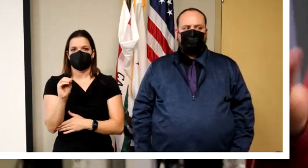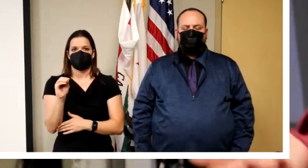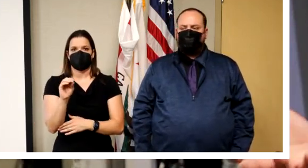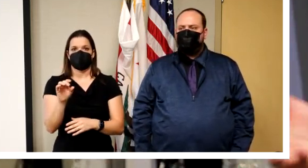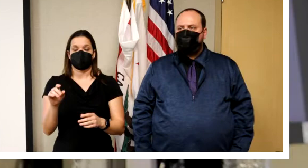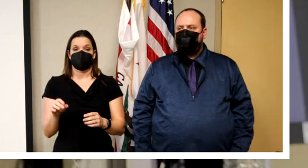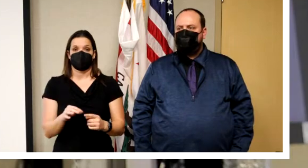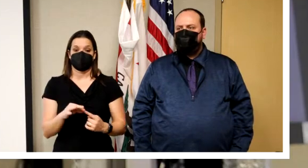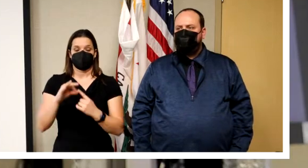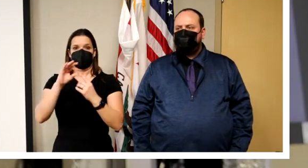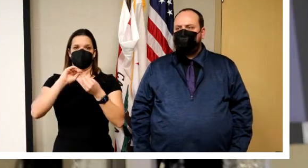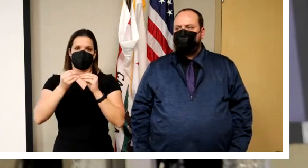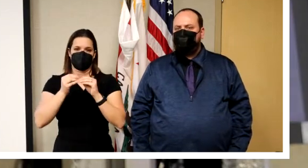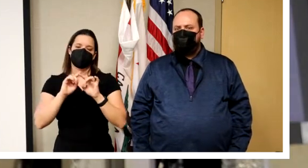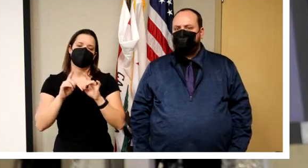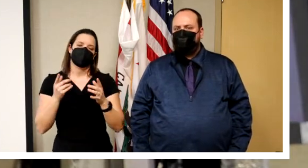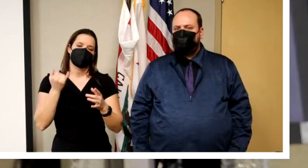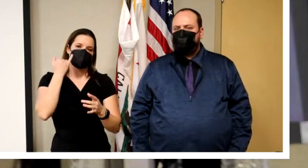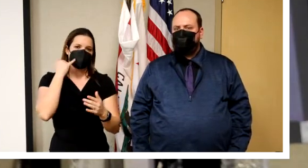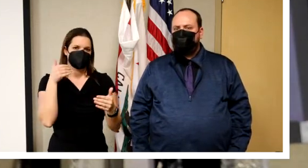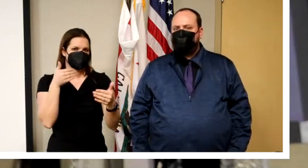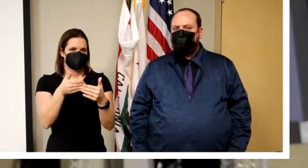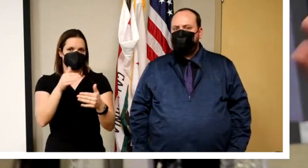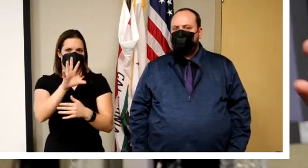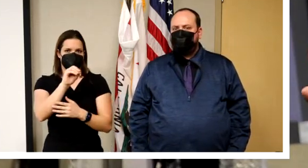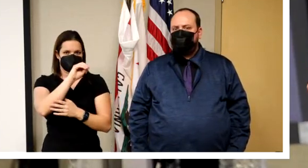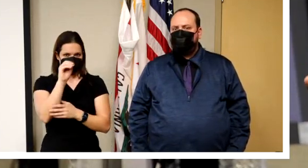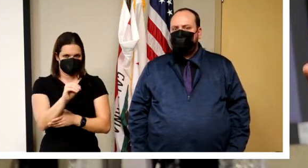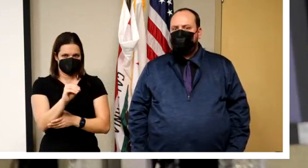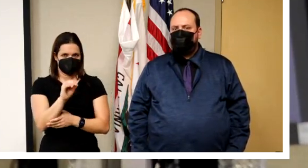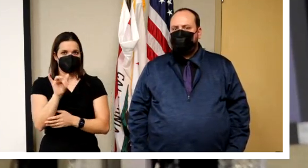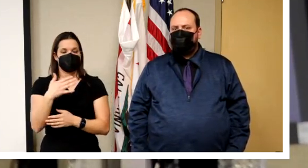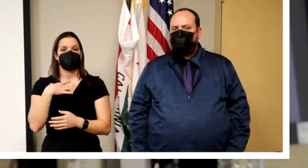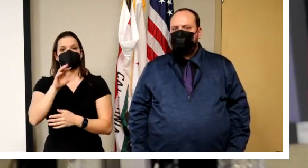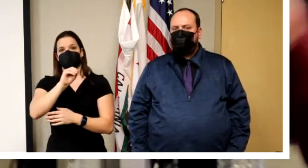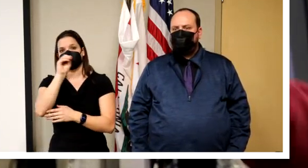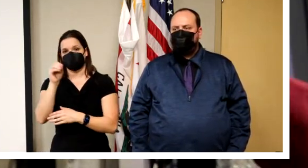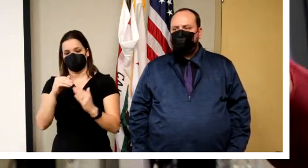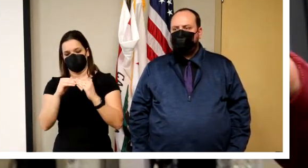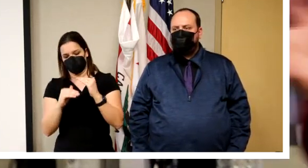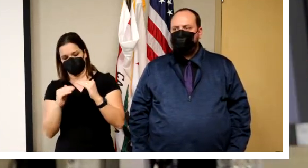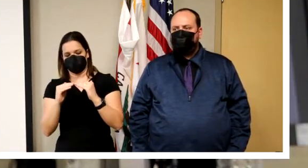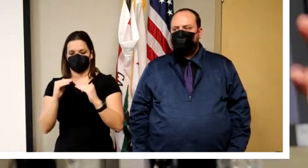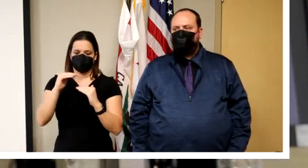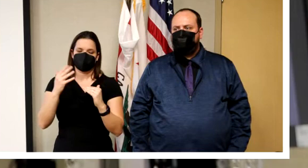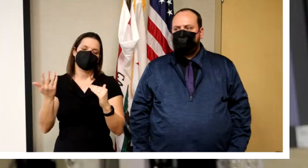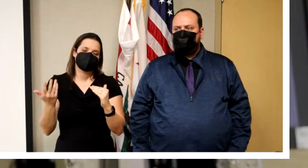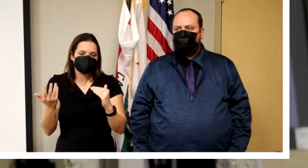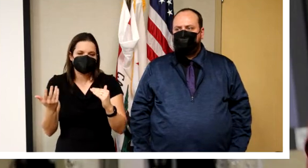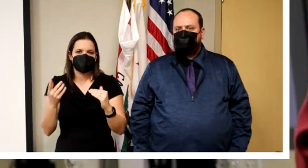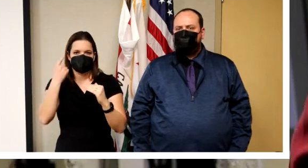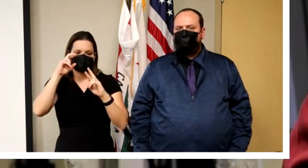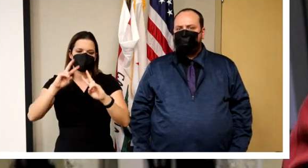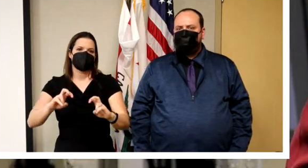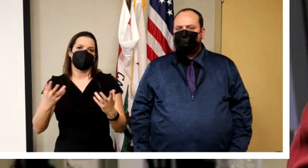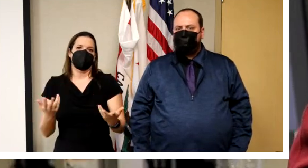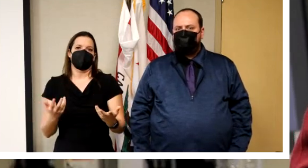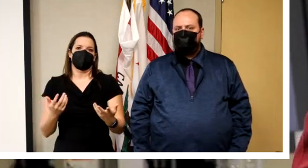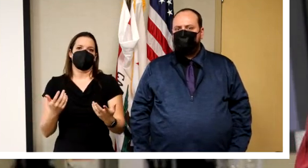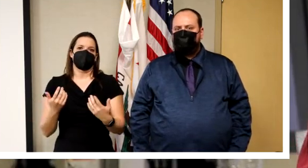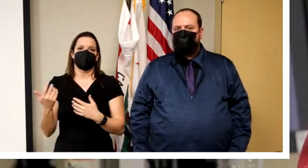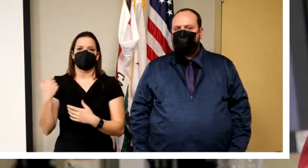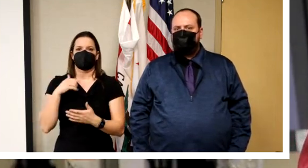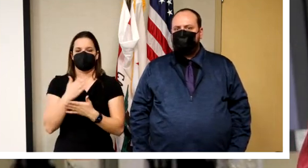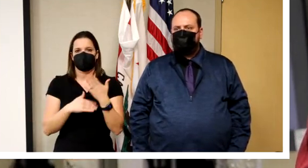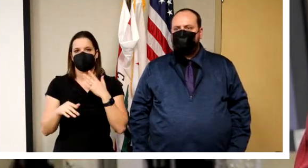magical number generally. But even if it's right at 50%, there's about a 50% likelihood it's slightly under or slightly over. So because it's a survey, there's some error that we